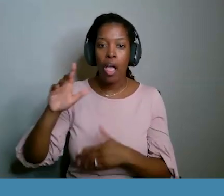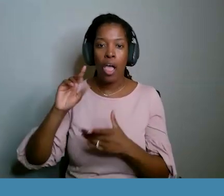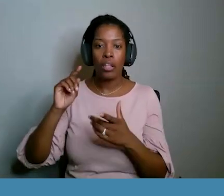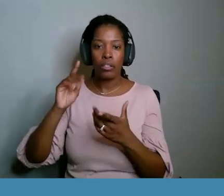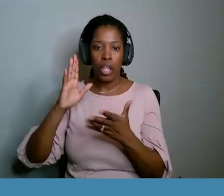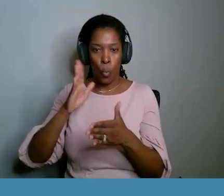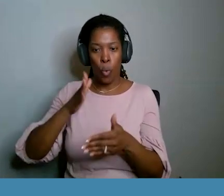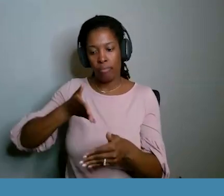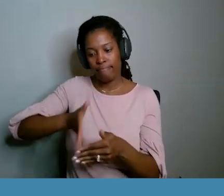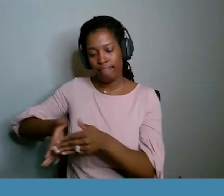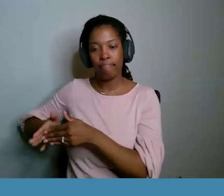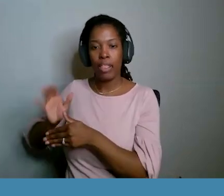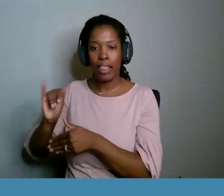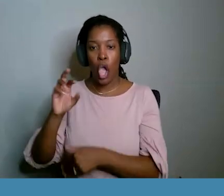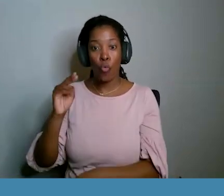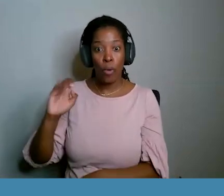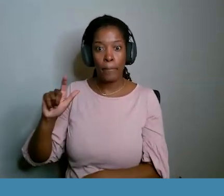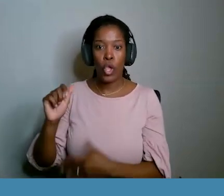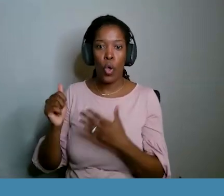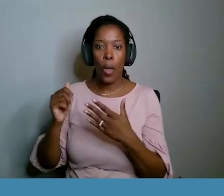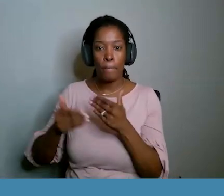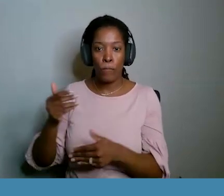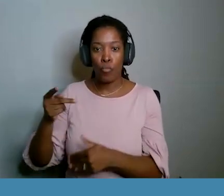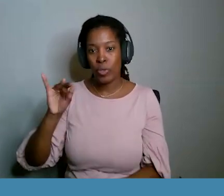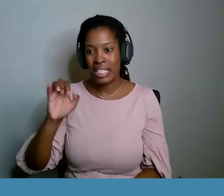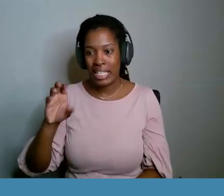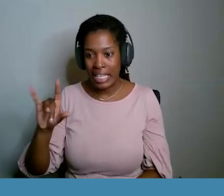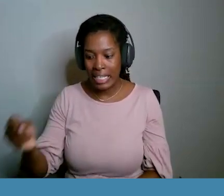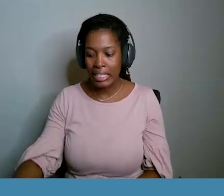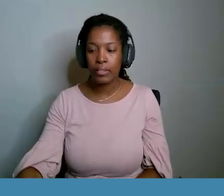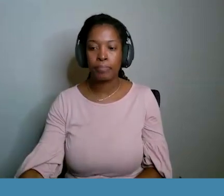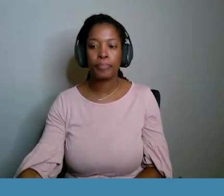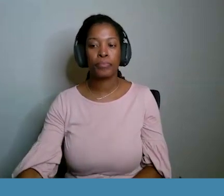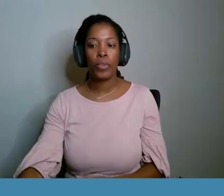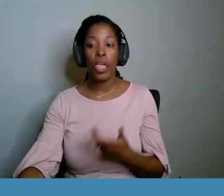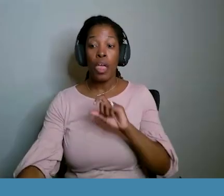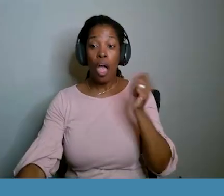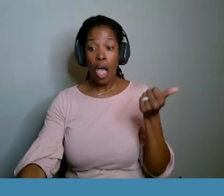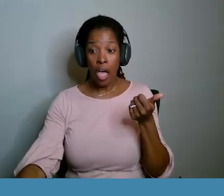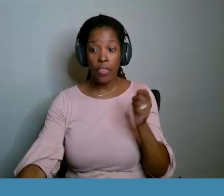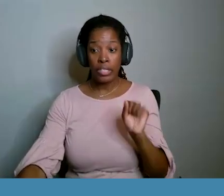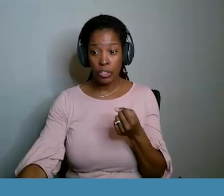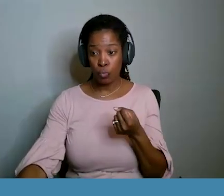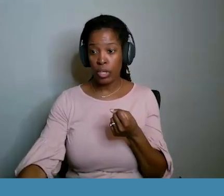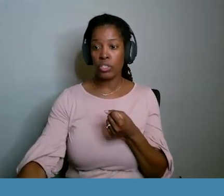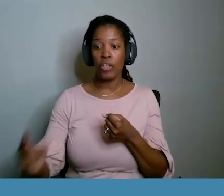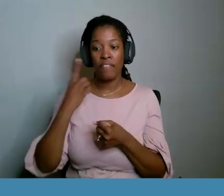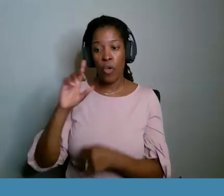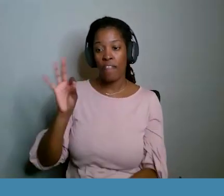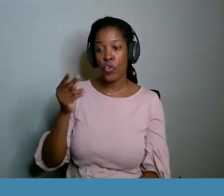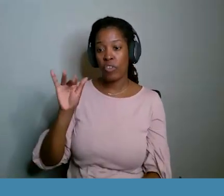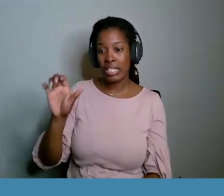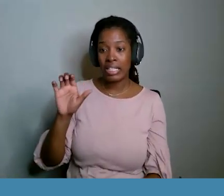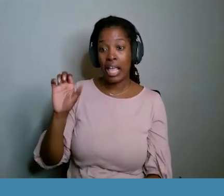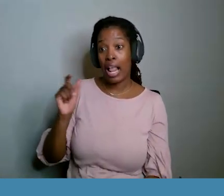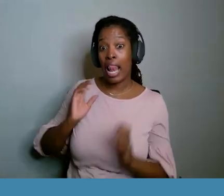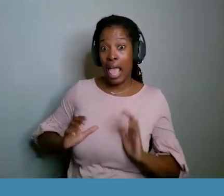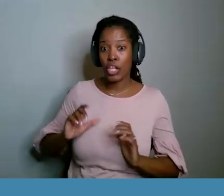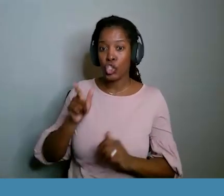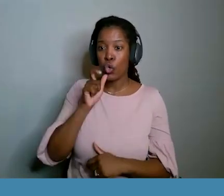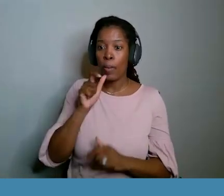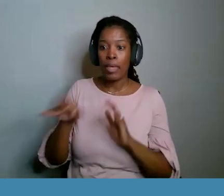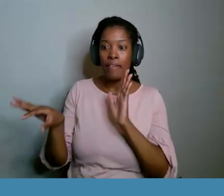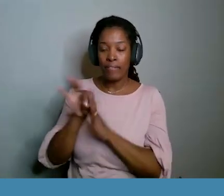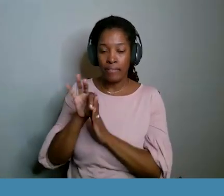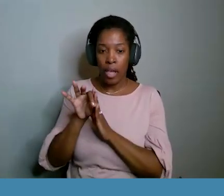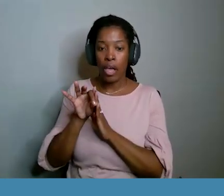up their criminal proceedings. The other case for the forensic clients are individuals who have been adjudicated not guilty